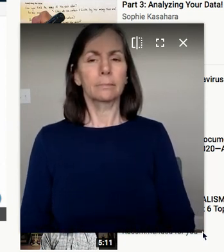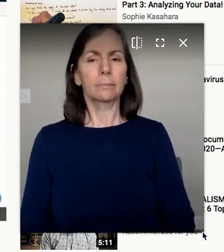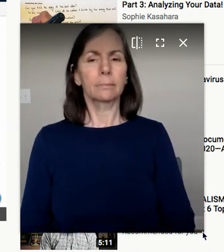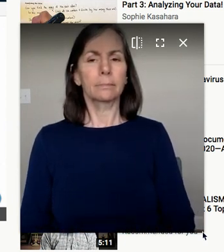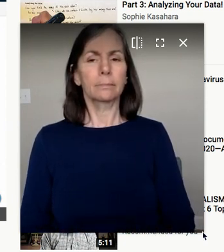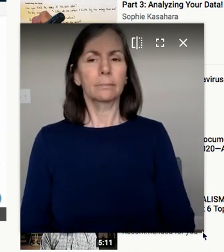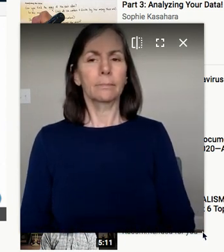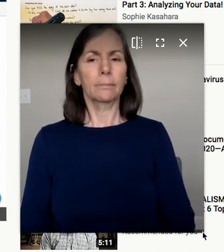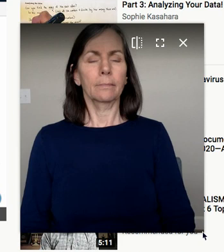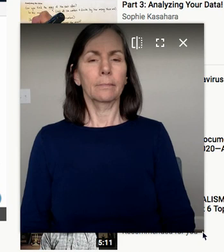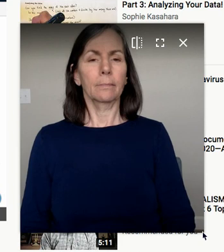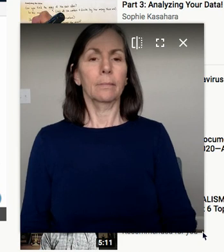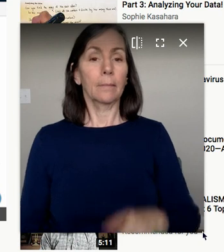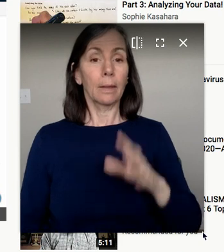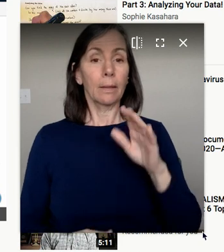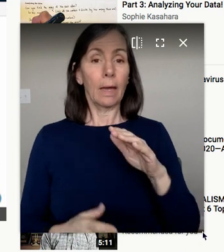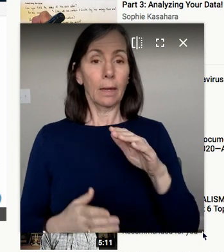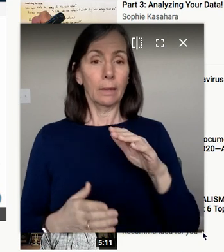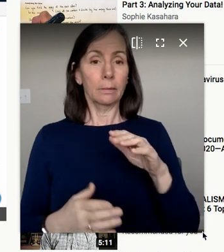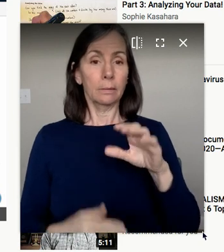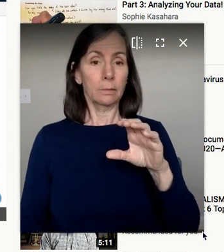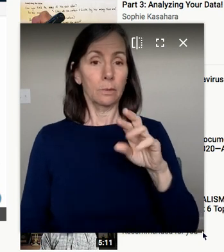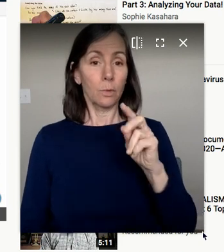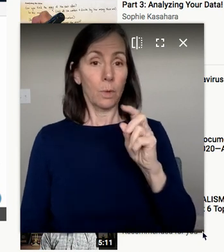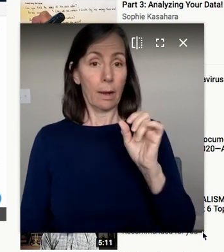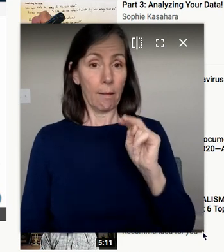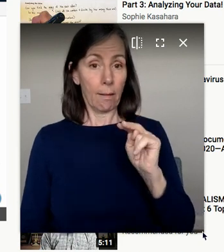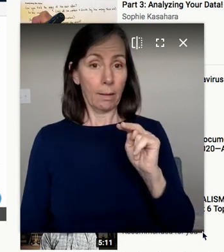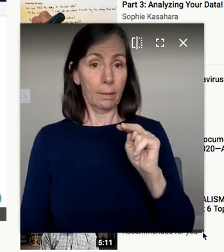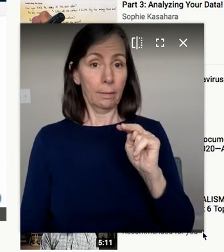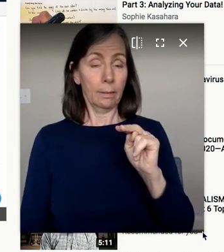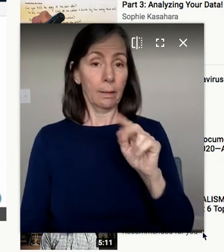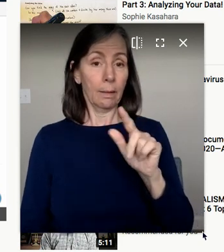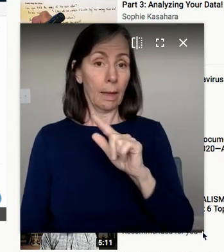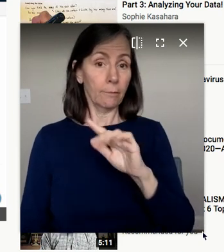So this crayon on the left middle is red.